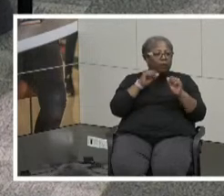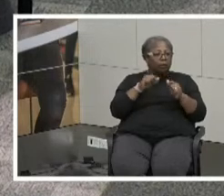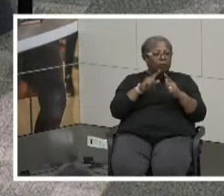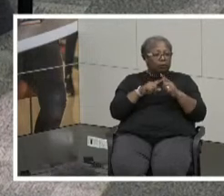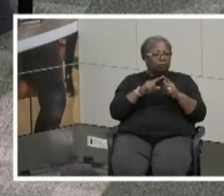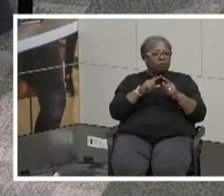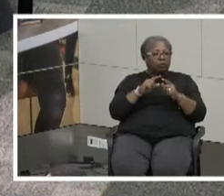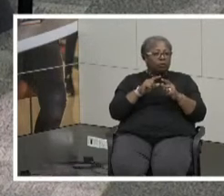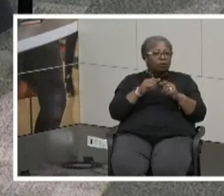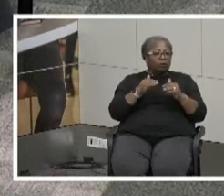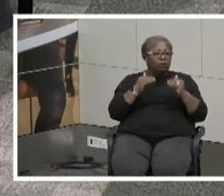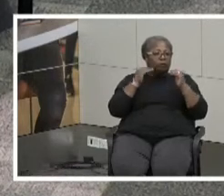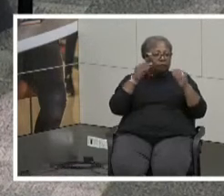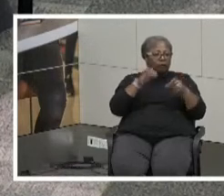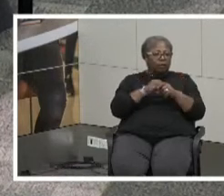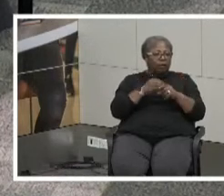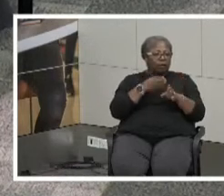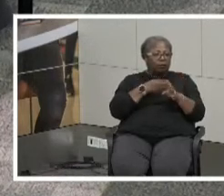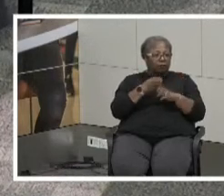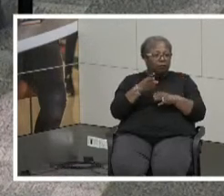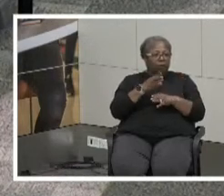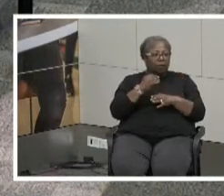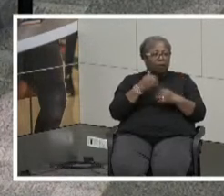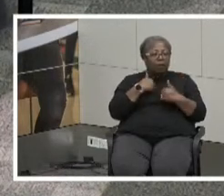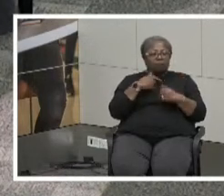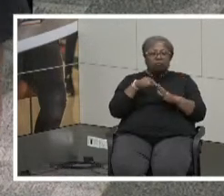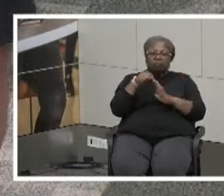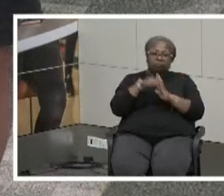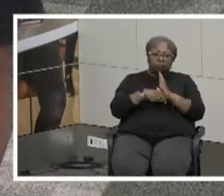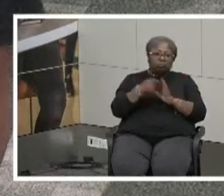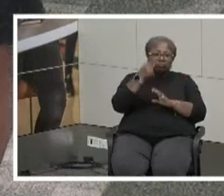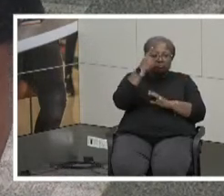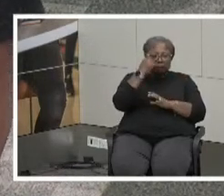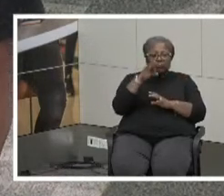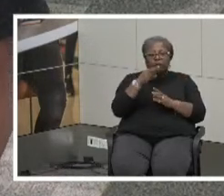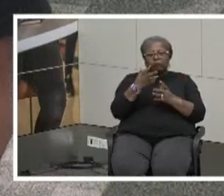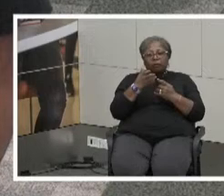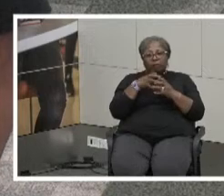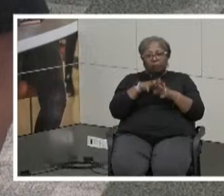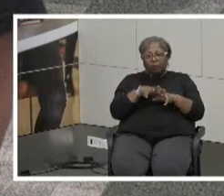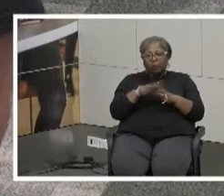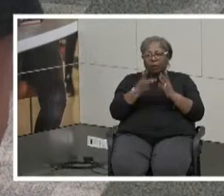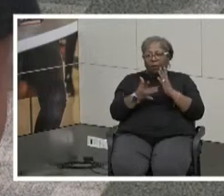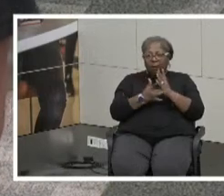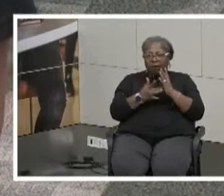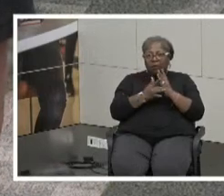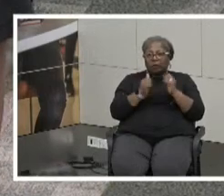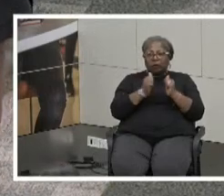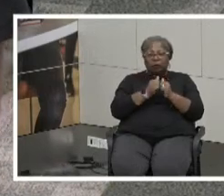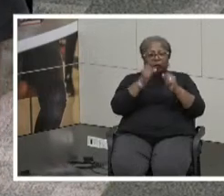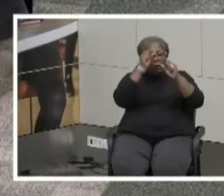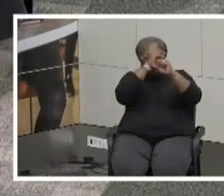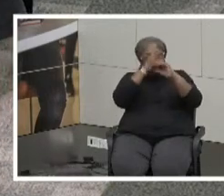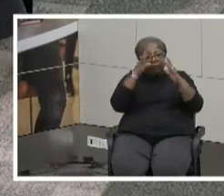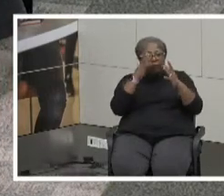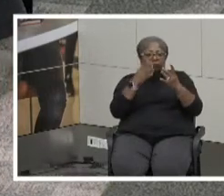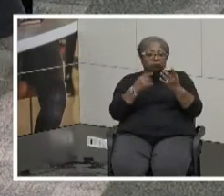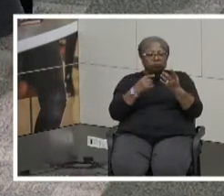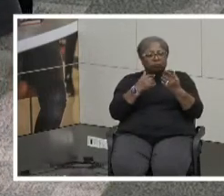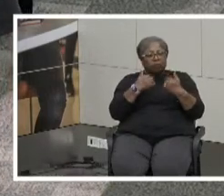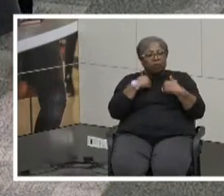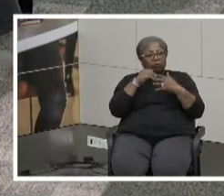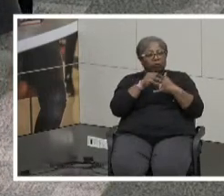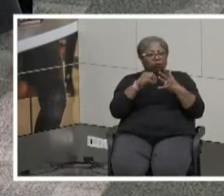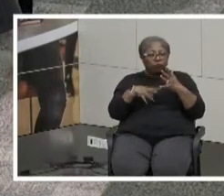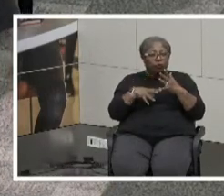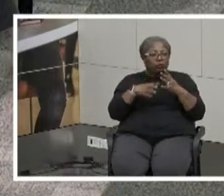stay a breast of advancements in the field and develop a deep understanding of emerging Technologies in line with the vision of promoting Student Success the